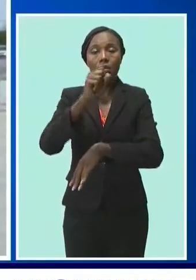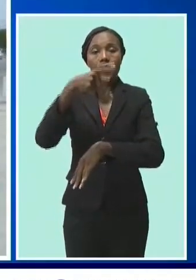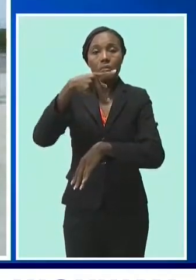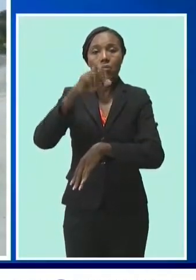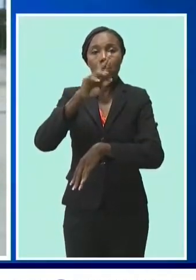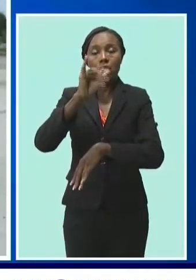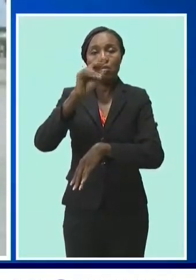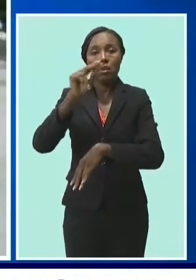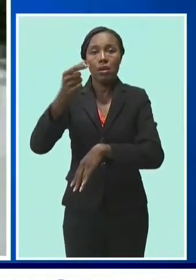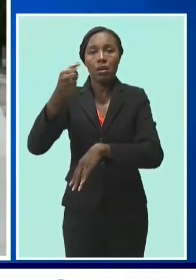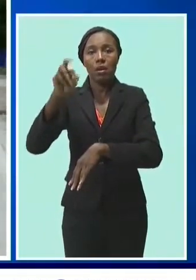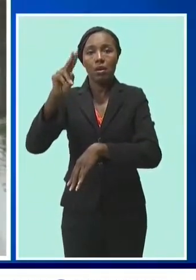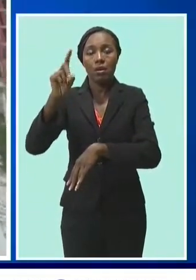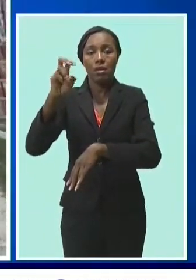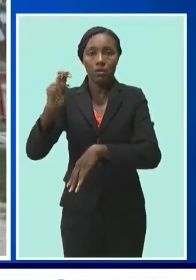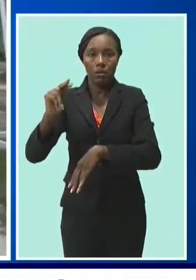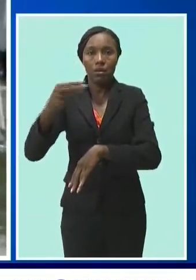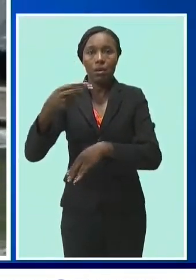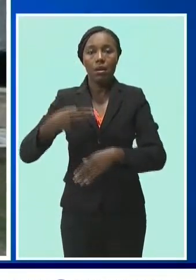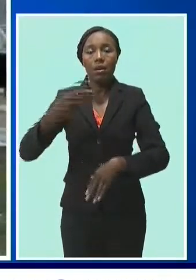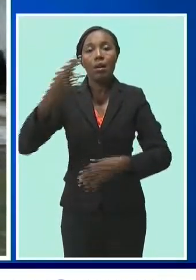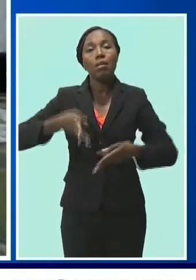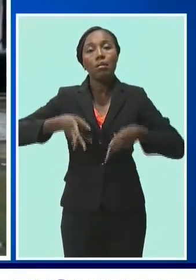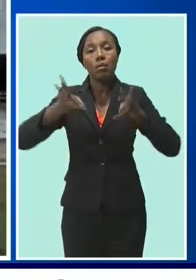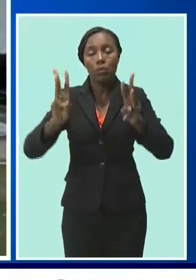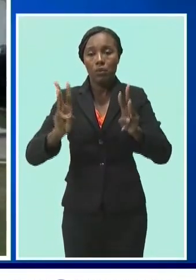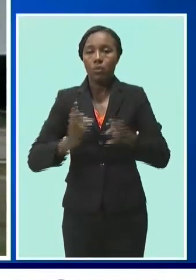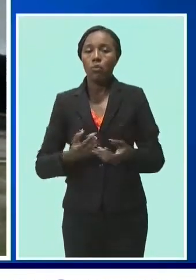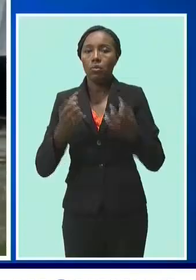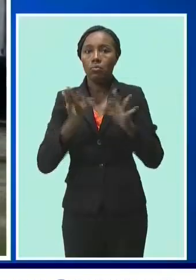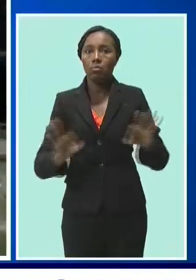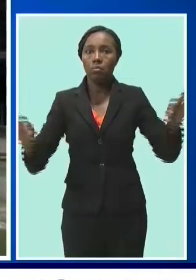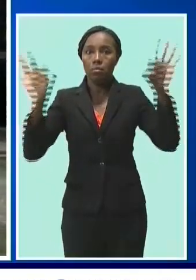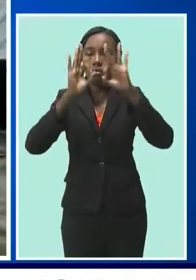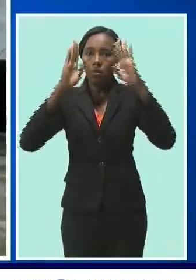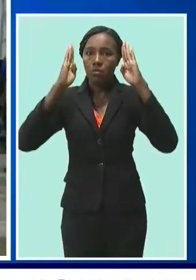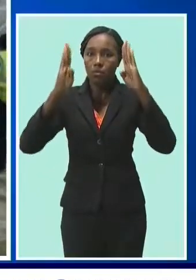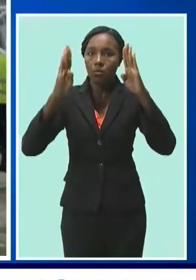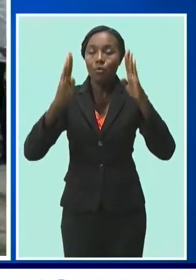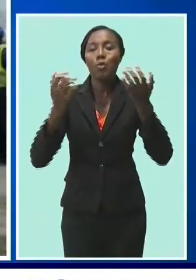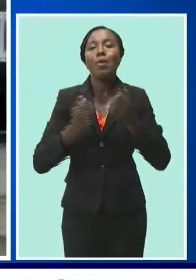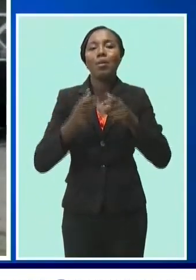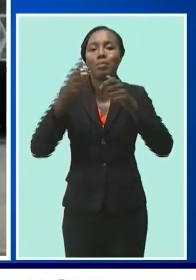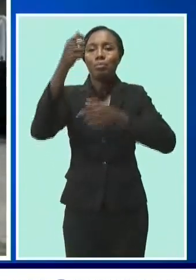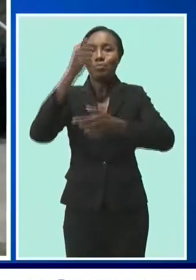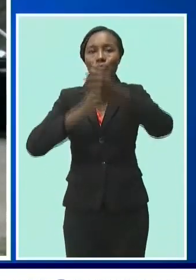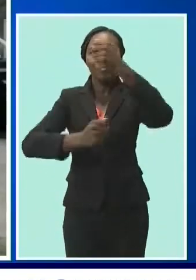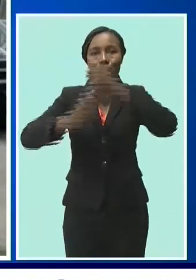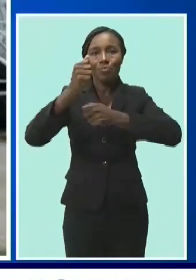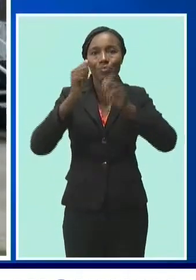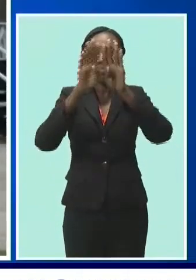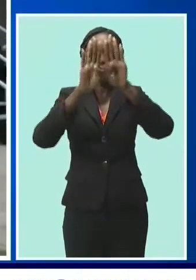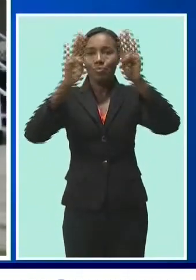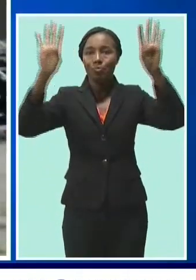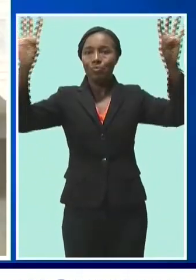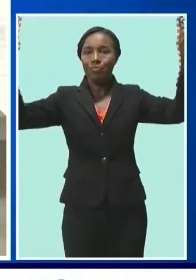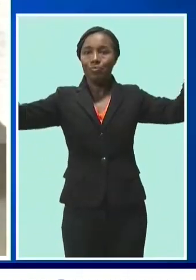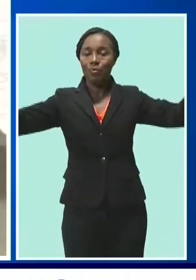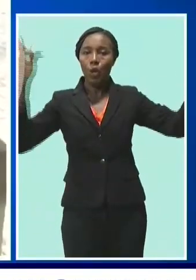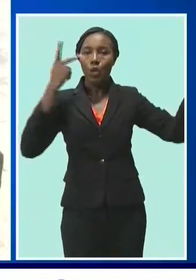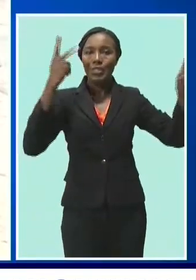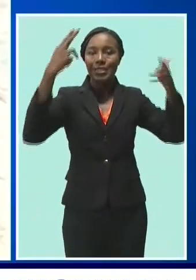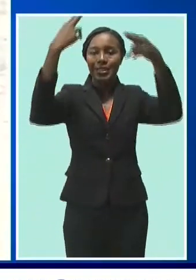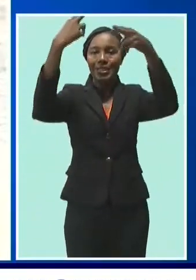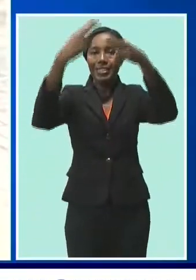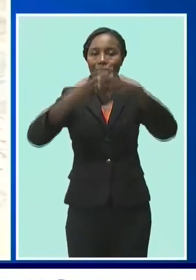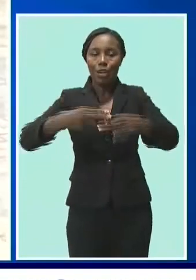Highway. One of the highlights of the evening ceremony will be the unveiling of the road sign bearing